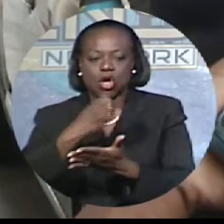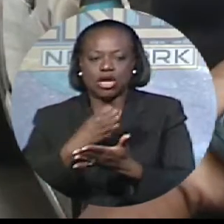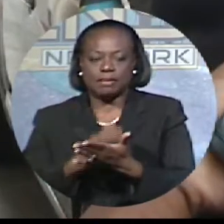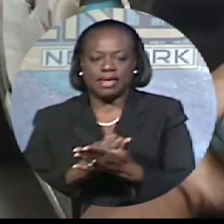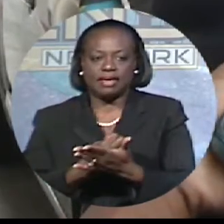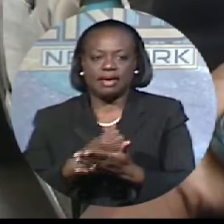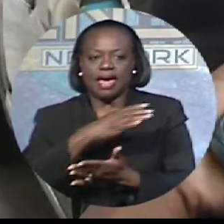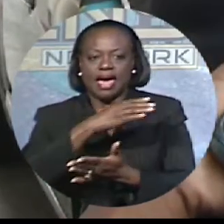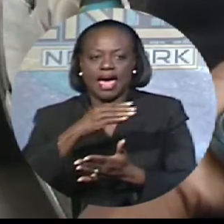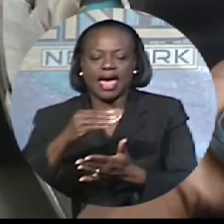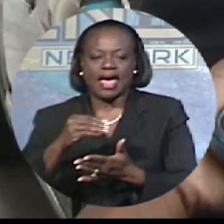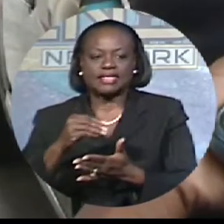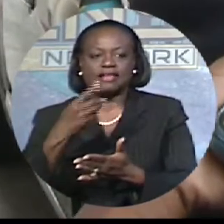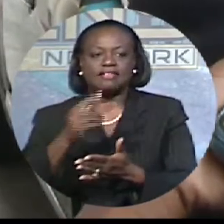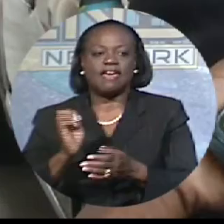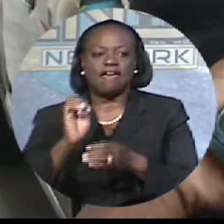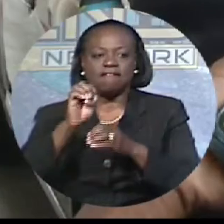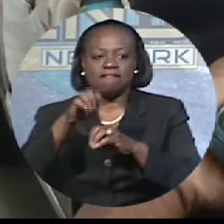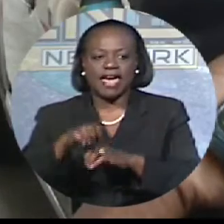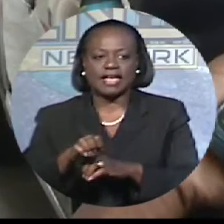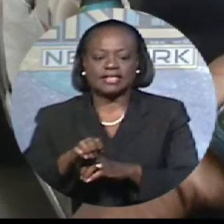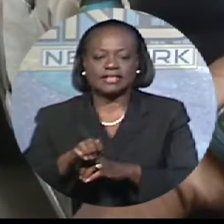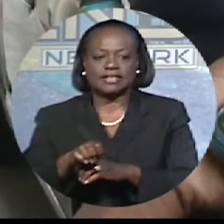most certainly to effect